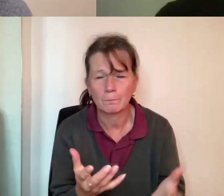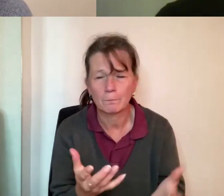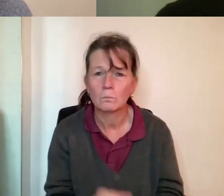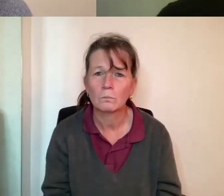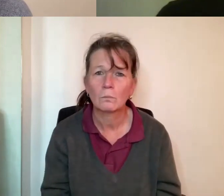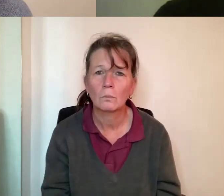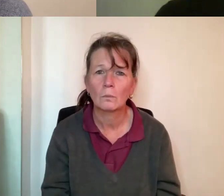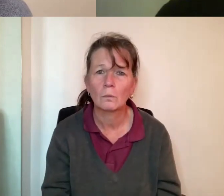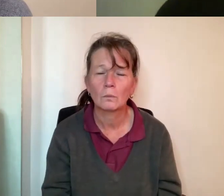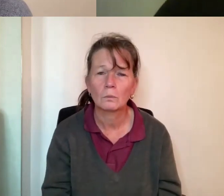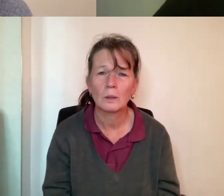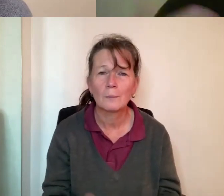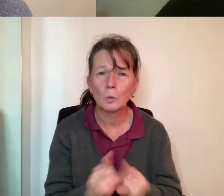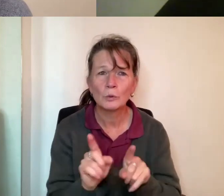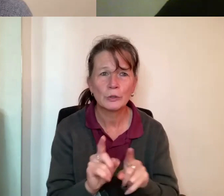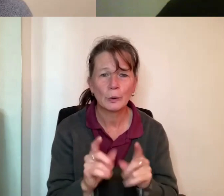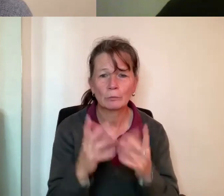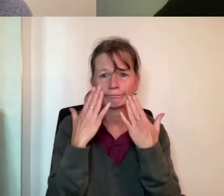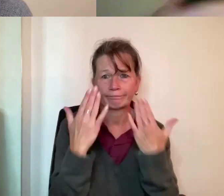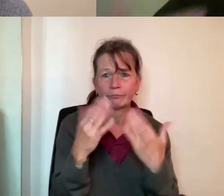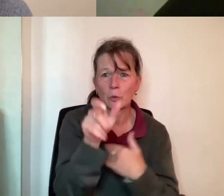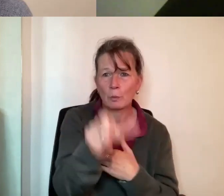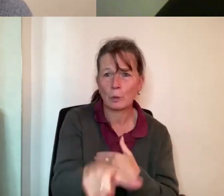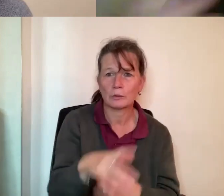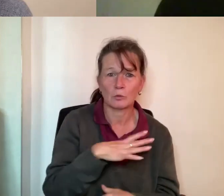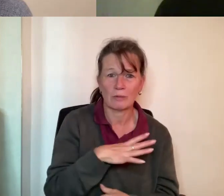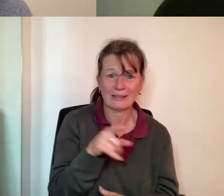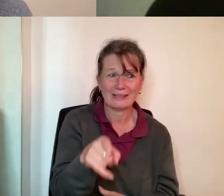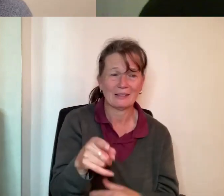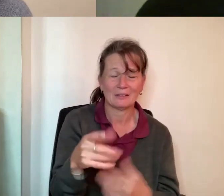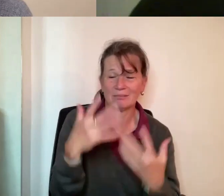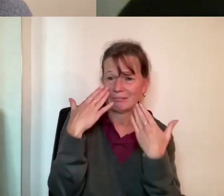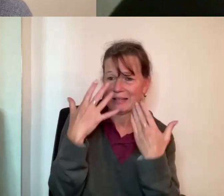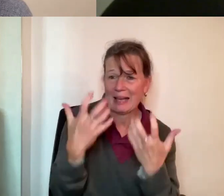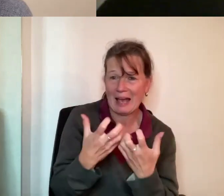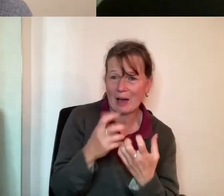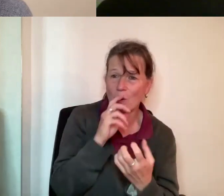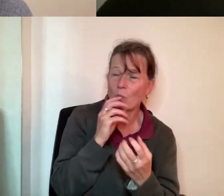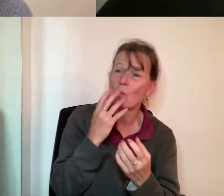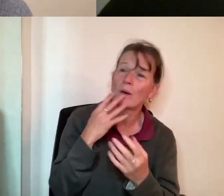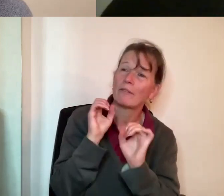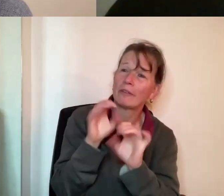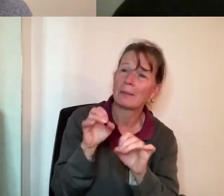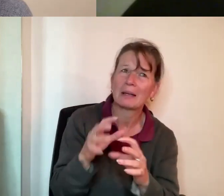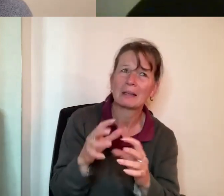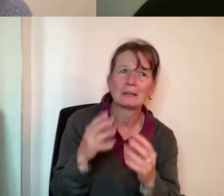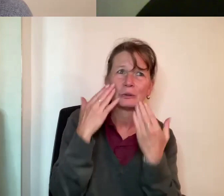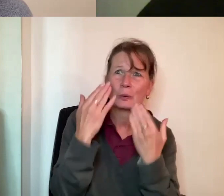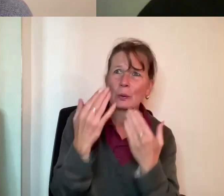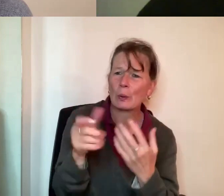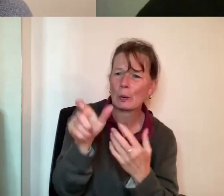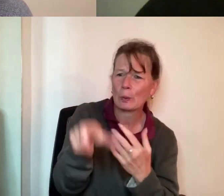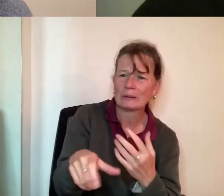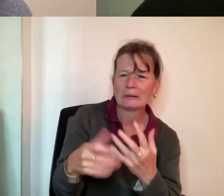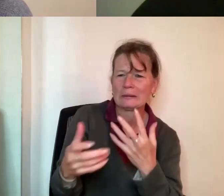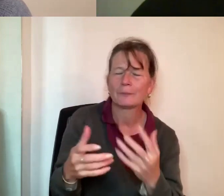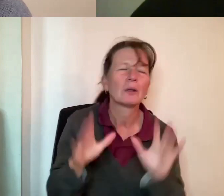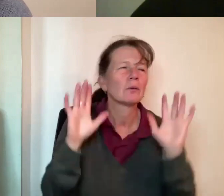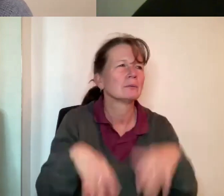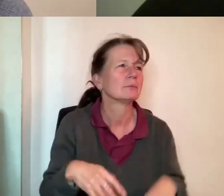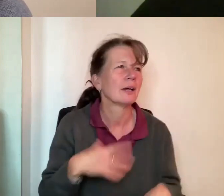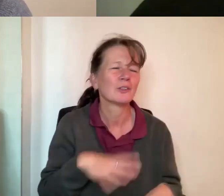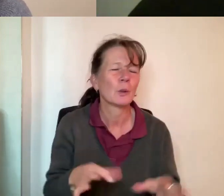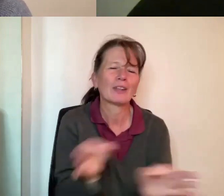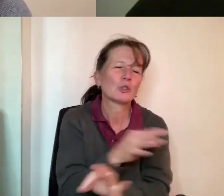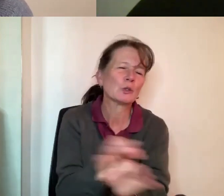don't know the person already. Do you know what I mean? That there's all that. Yeah, I'm not going to make any more excuses. But thank you for